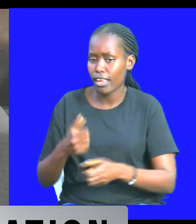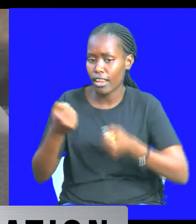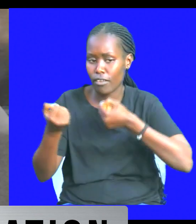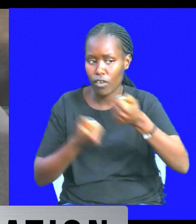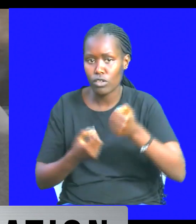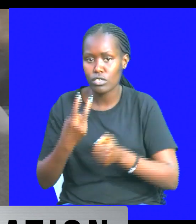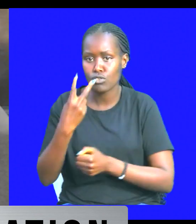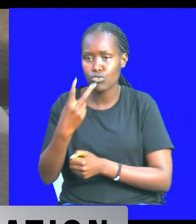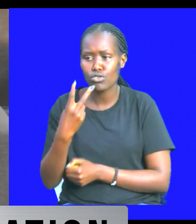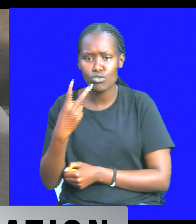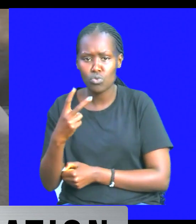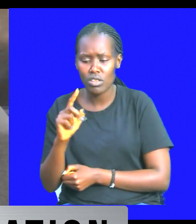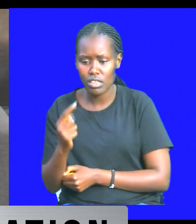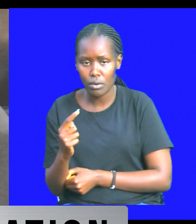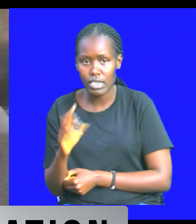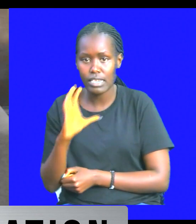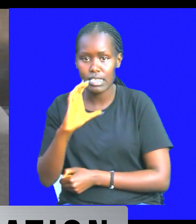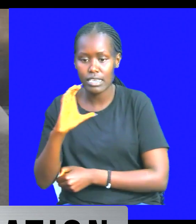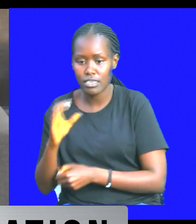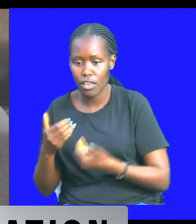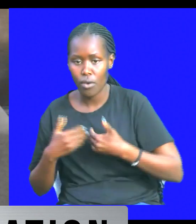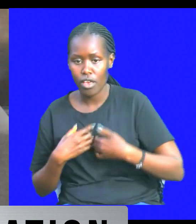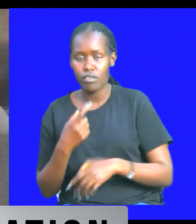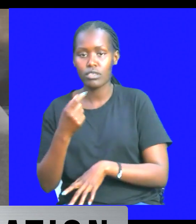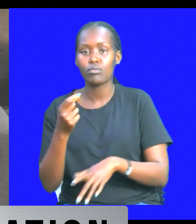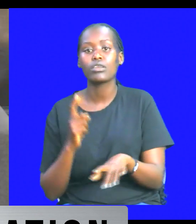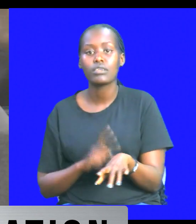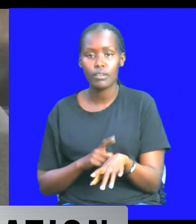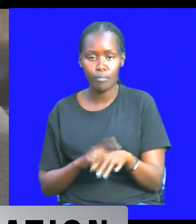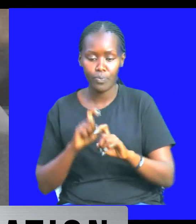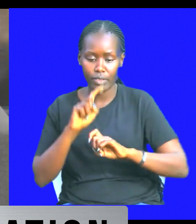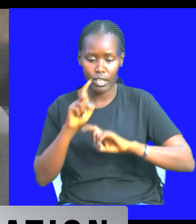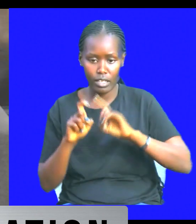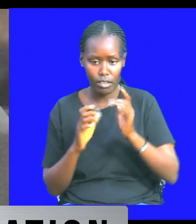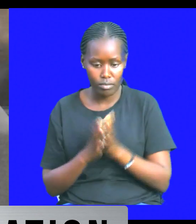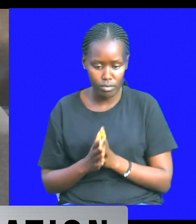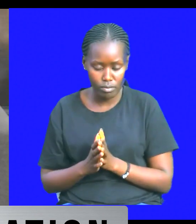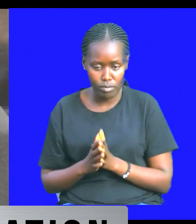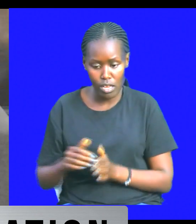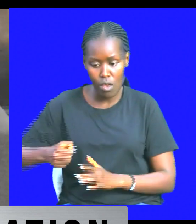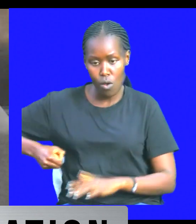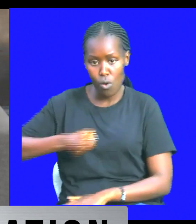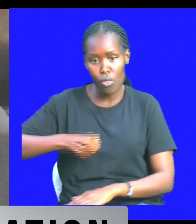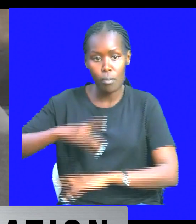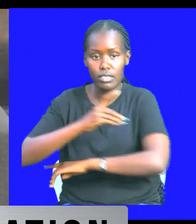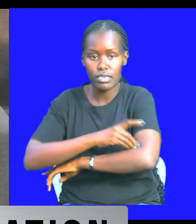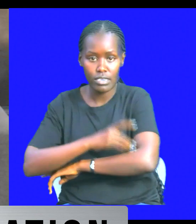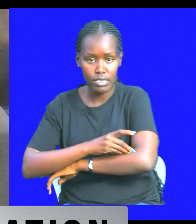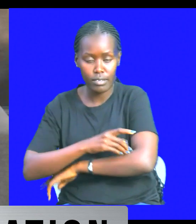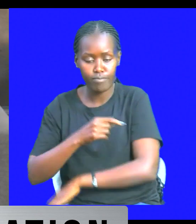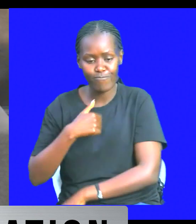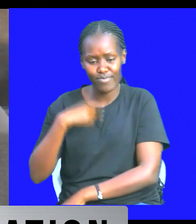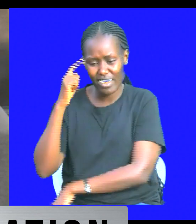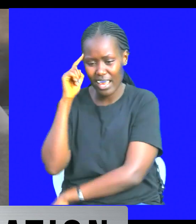have expected those are the things. We had a few of it when there was a question. Even on the budget day, there's a vehicle, I think it's a Passat. that was